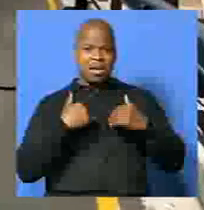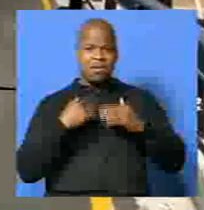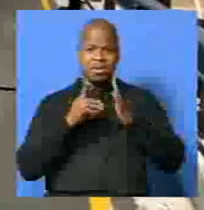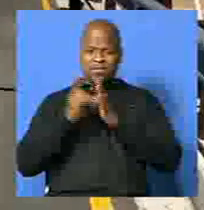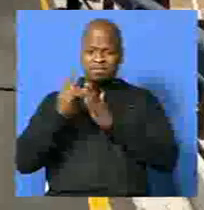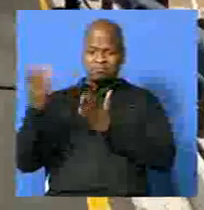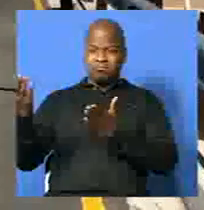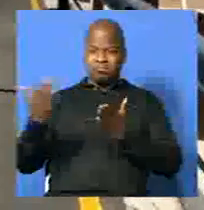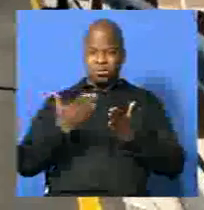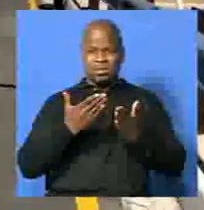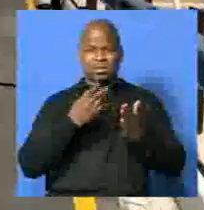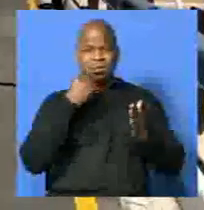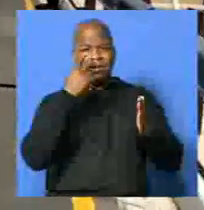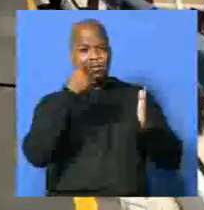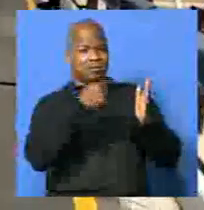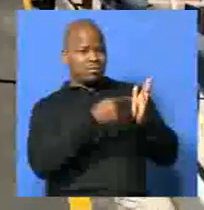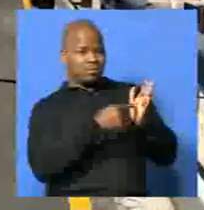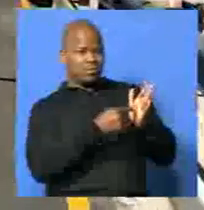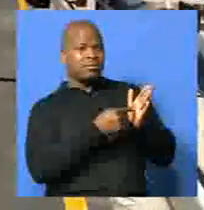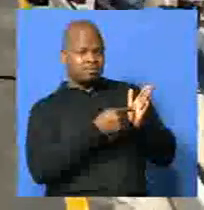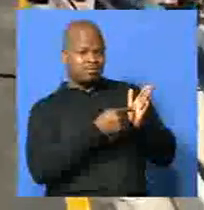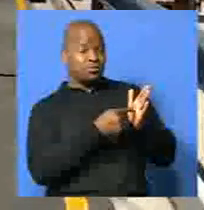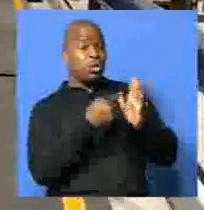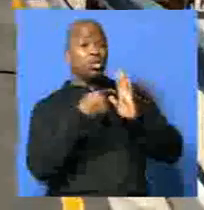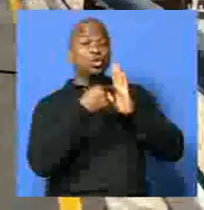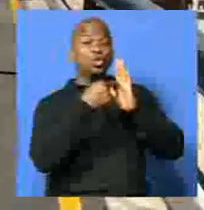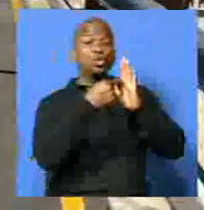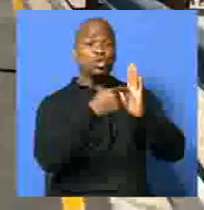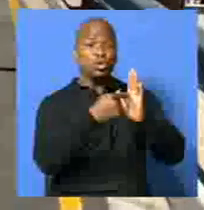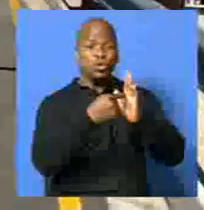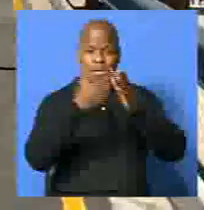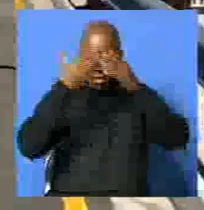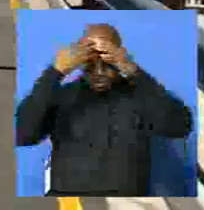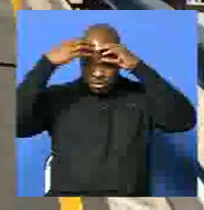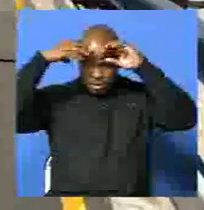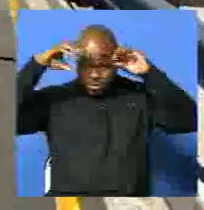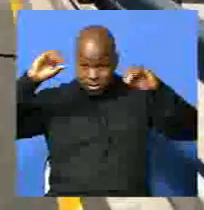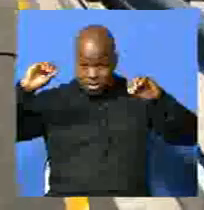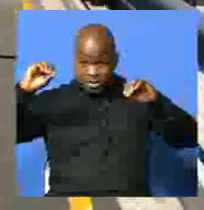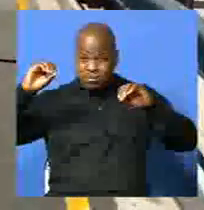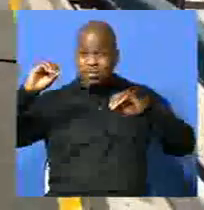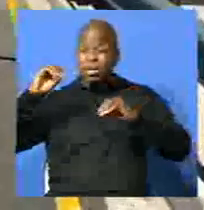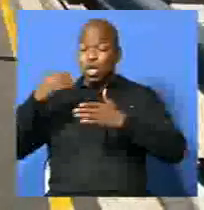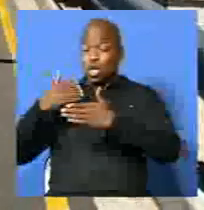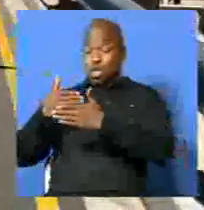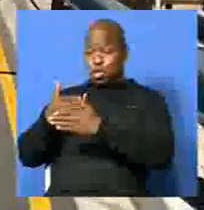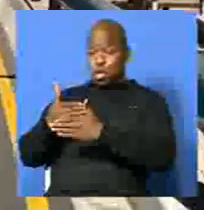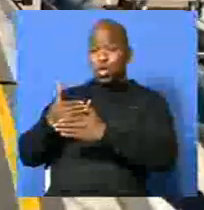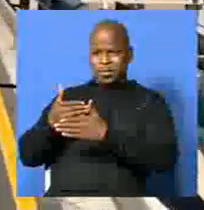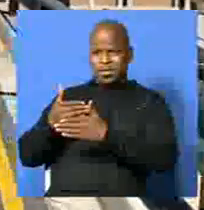gona jalo mme ke tseo ditshwantsho bote tseo ke tshetsetse tsene le supa ga gore ba tautena bana ba setse ba tsamaela ga go tsone e le